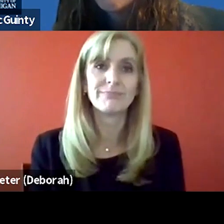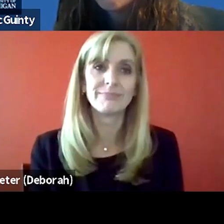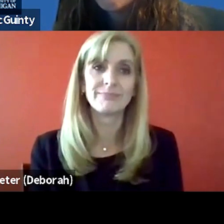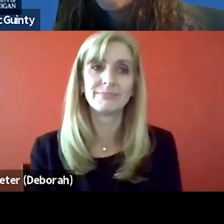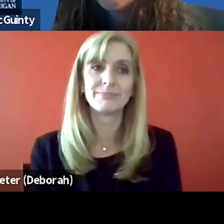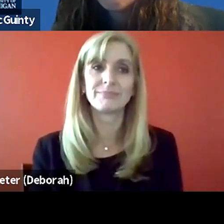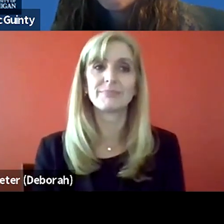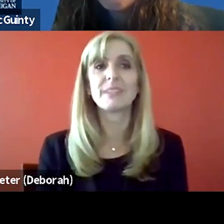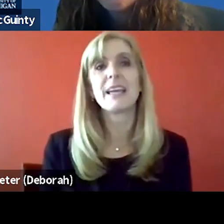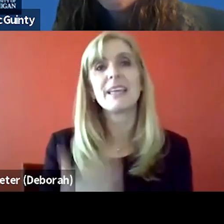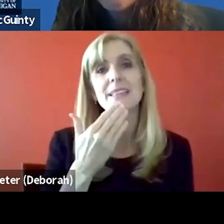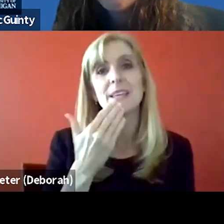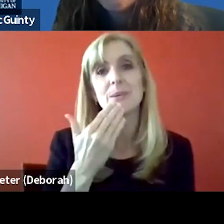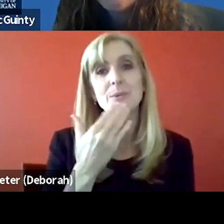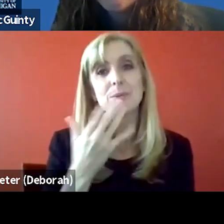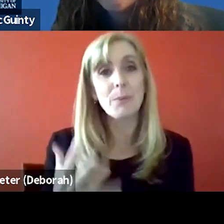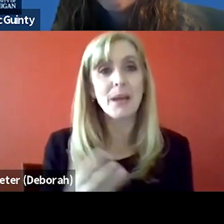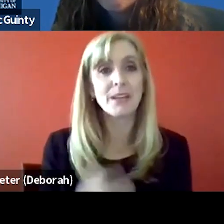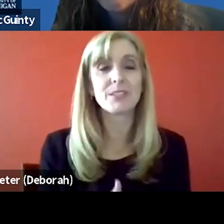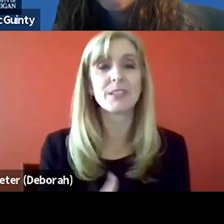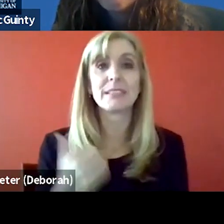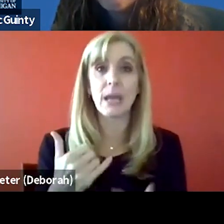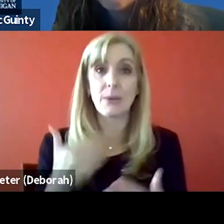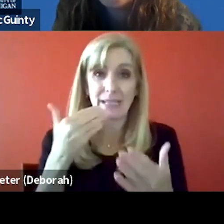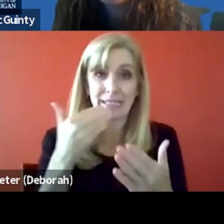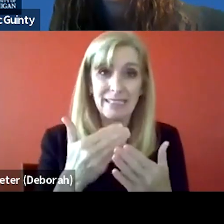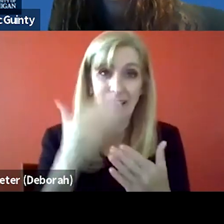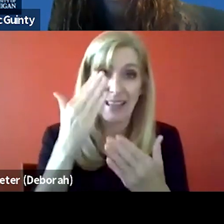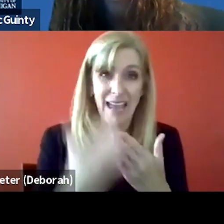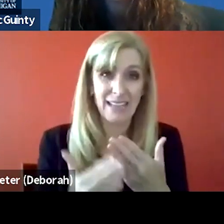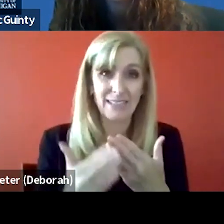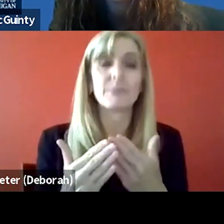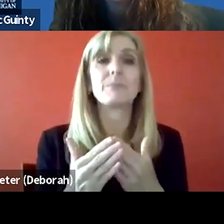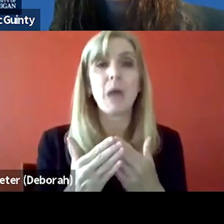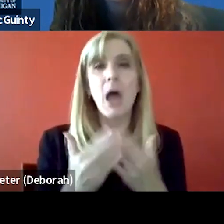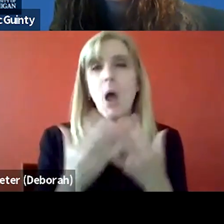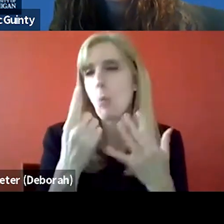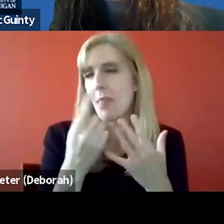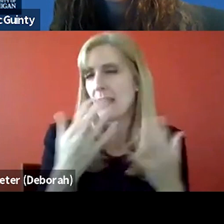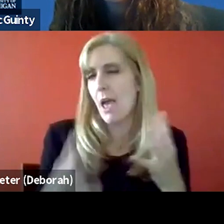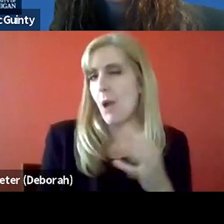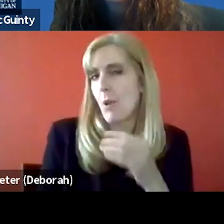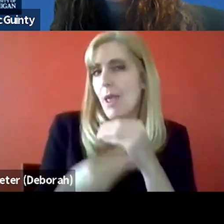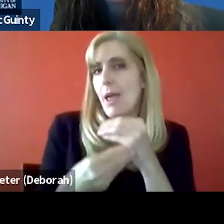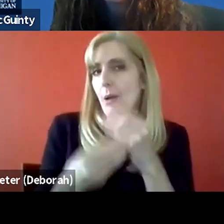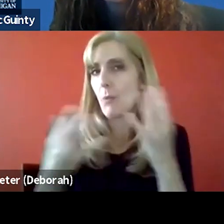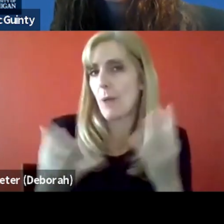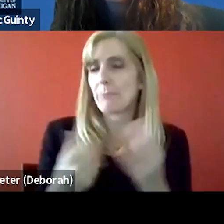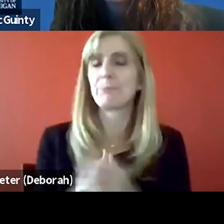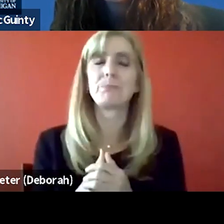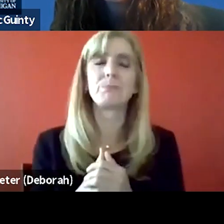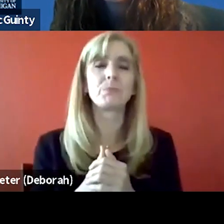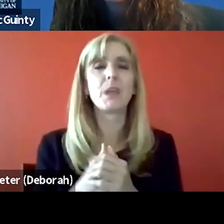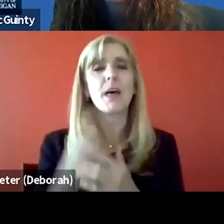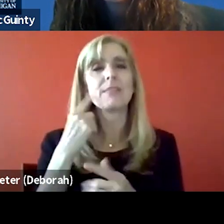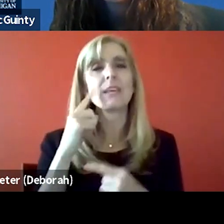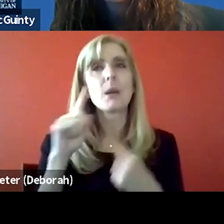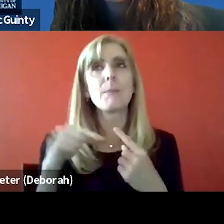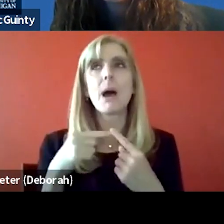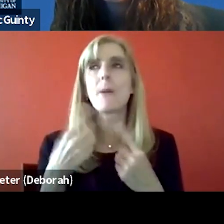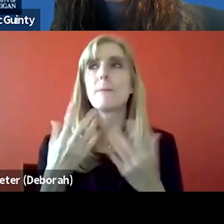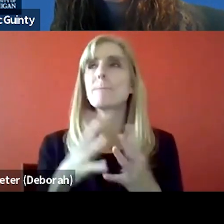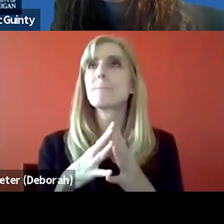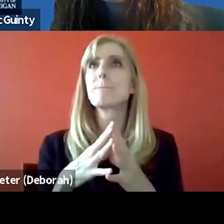Thank you so much. So as we get close to the end, the one thing I would add on to this is to think about the value of sort